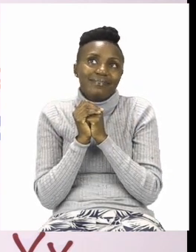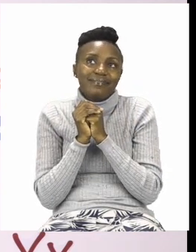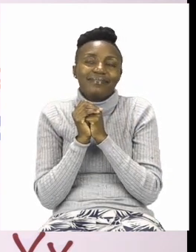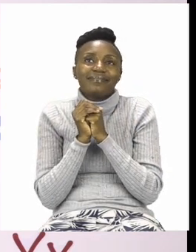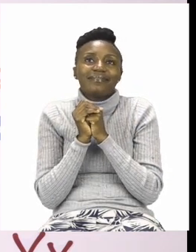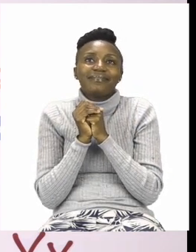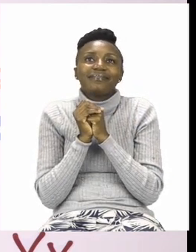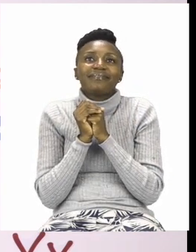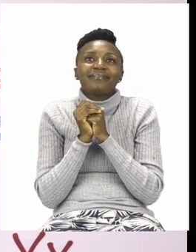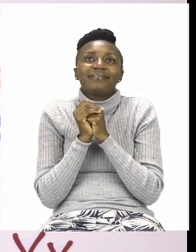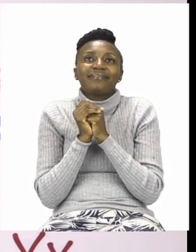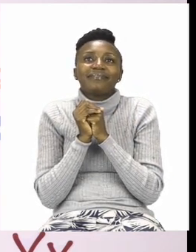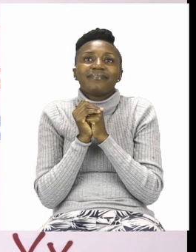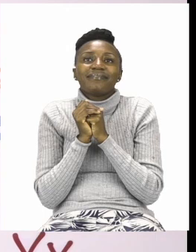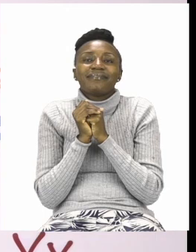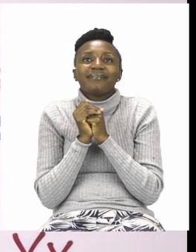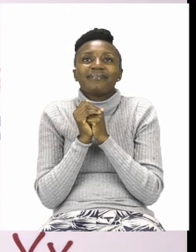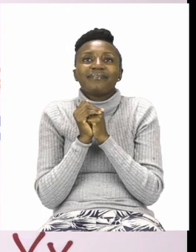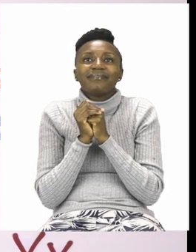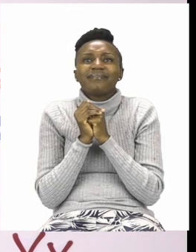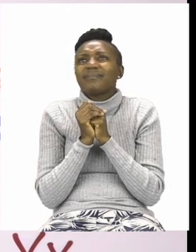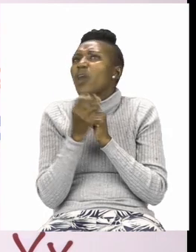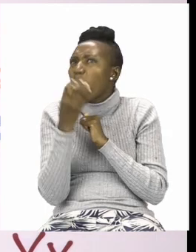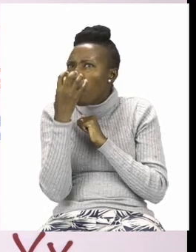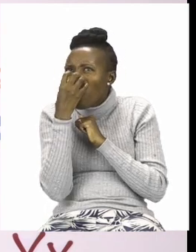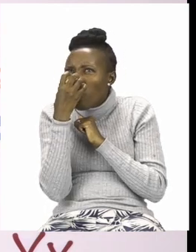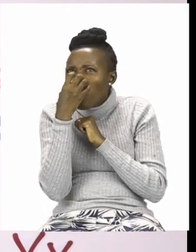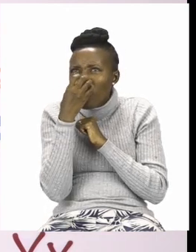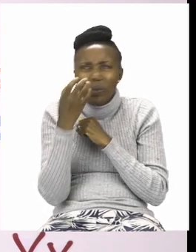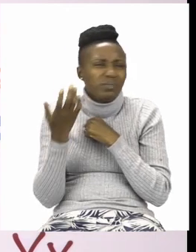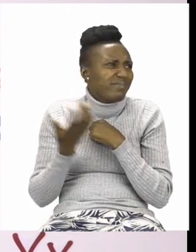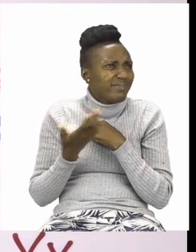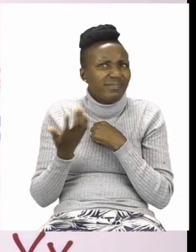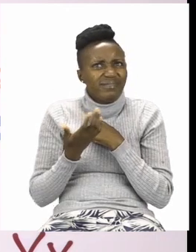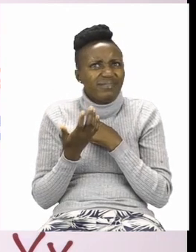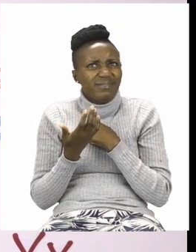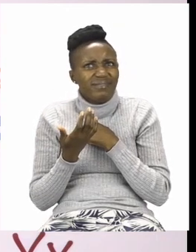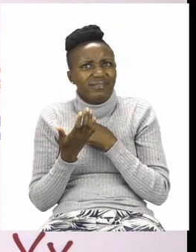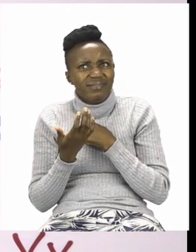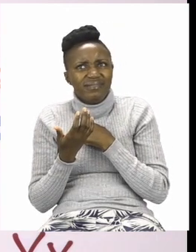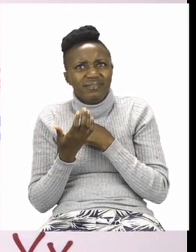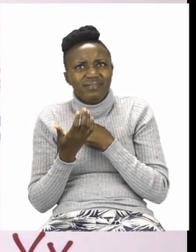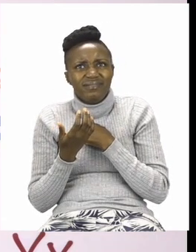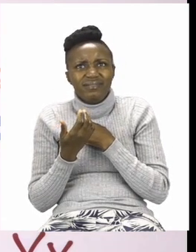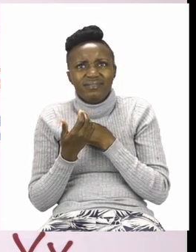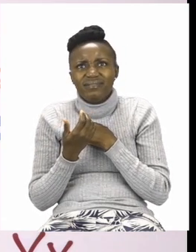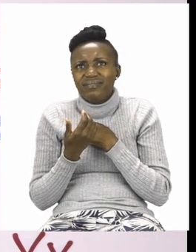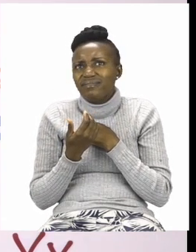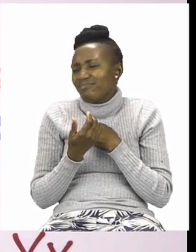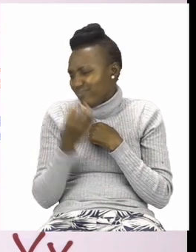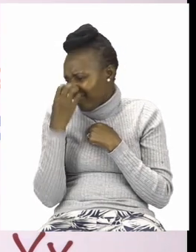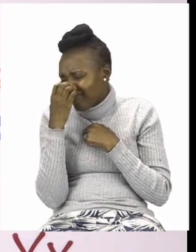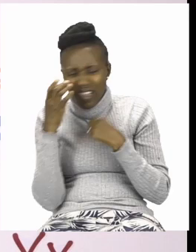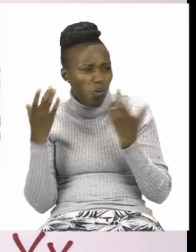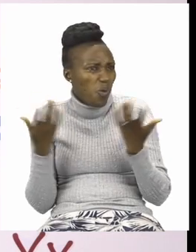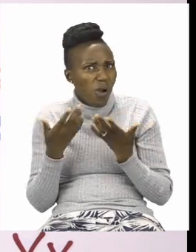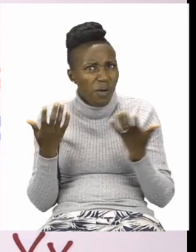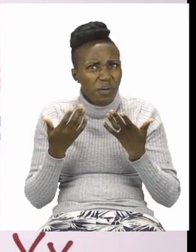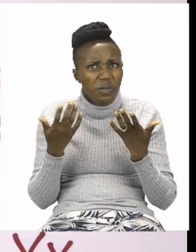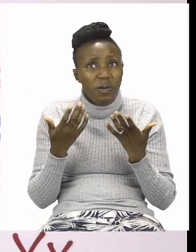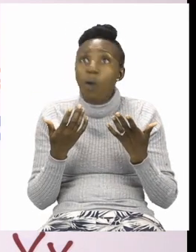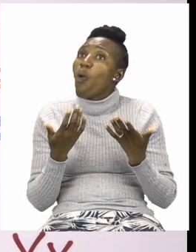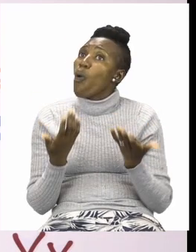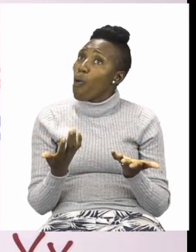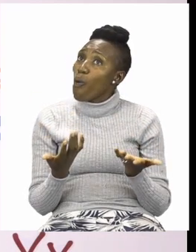anything else. I wonder where Zoshi is. He said he was going to meet me after school.